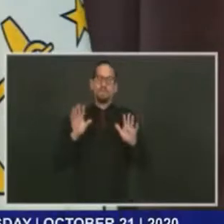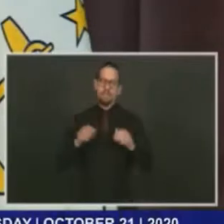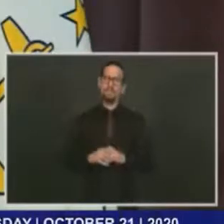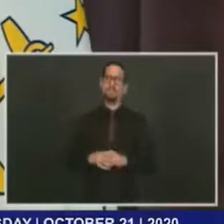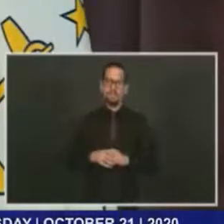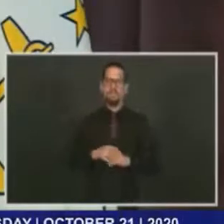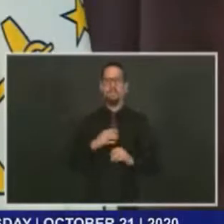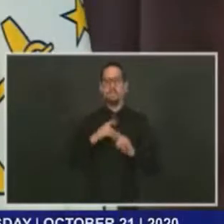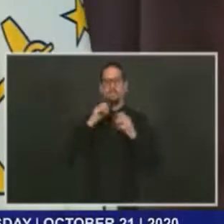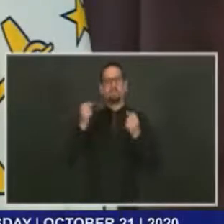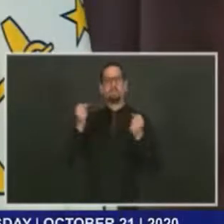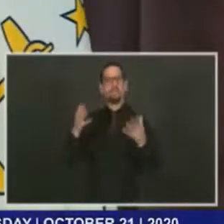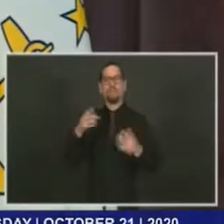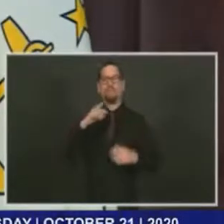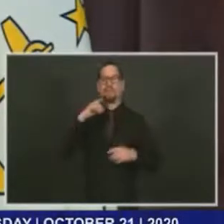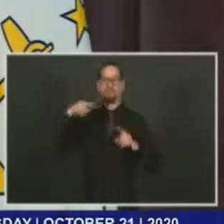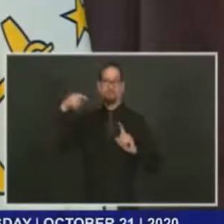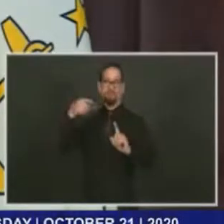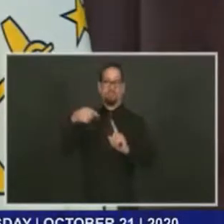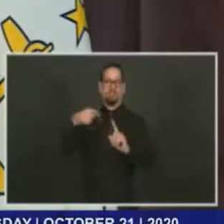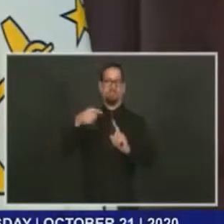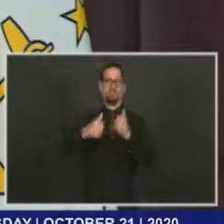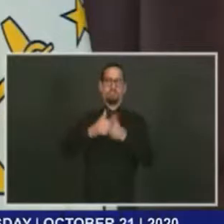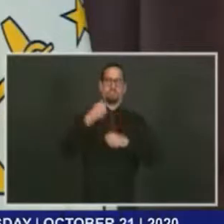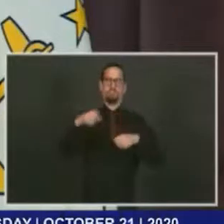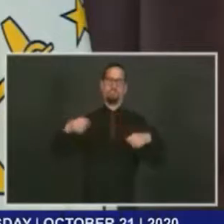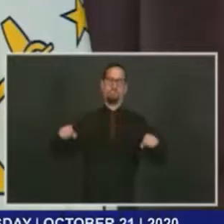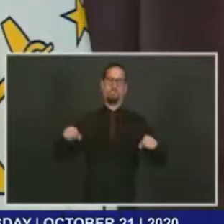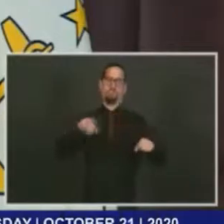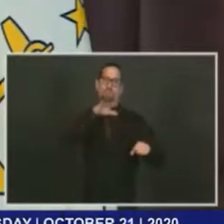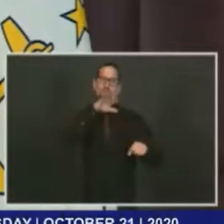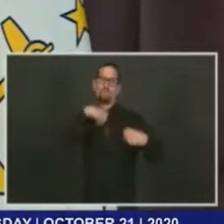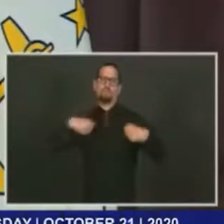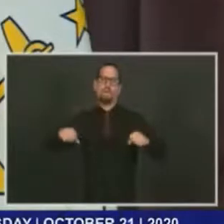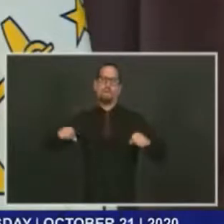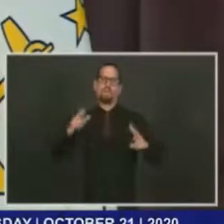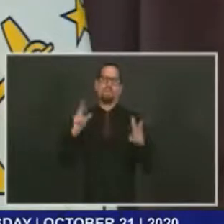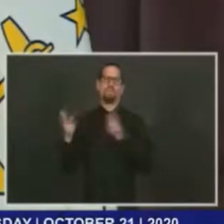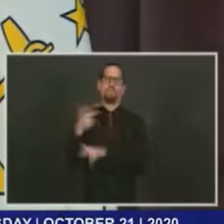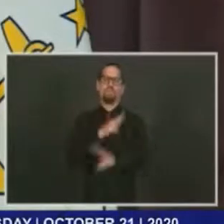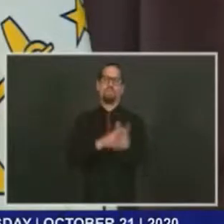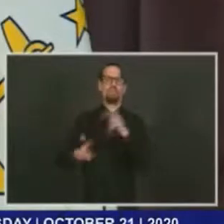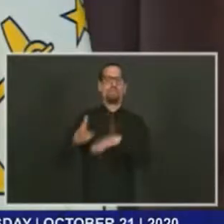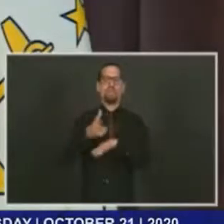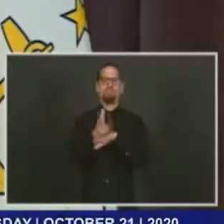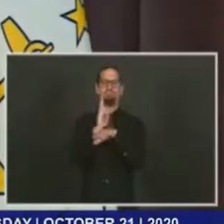on the streets driving the wrong way and to oncoming traffic, doing wheelies, etc.